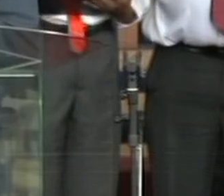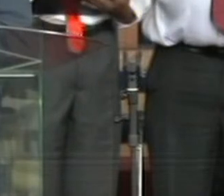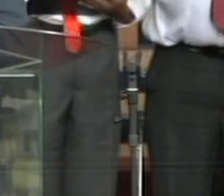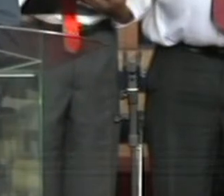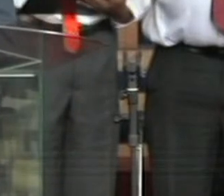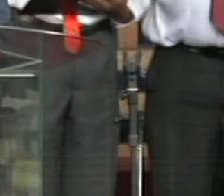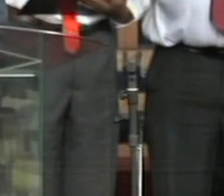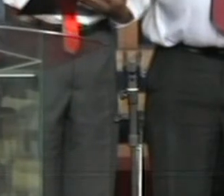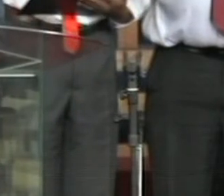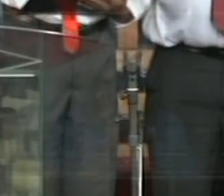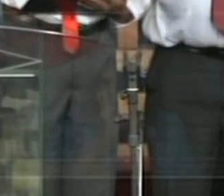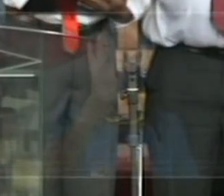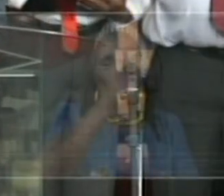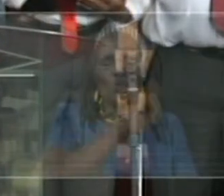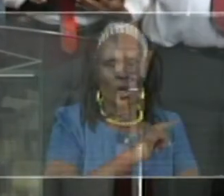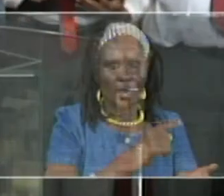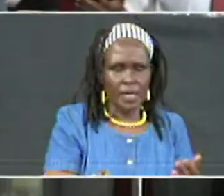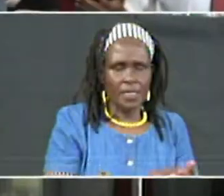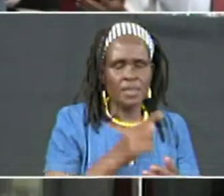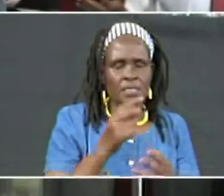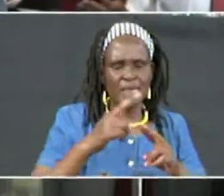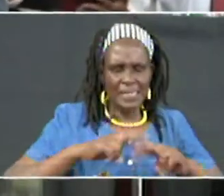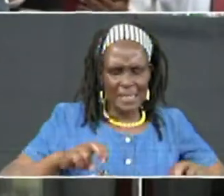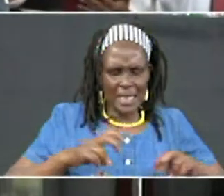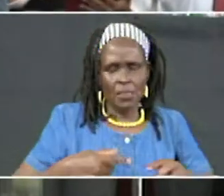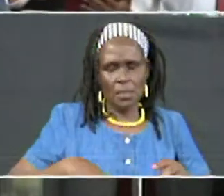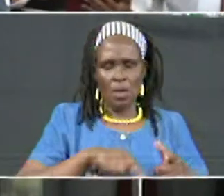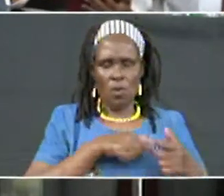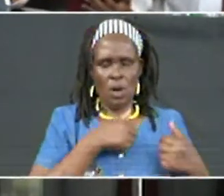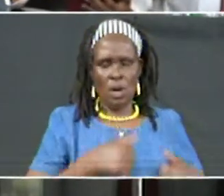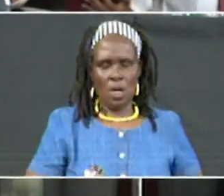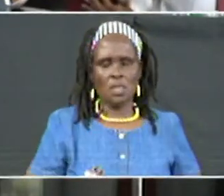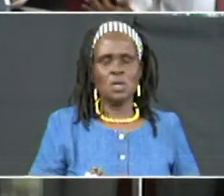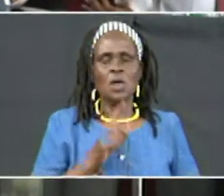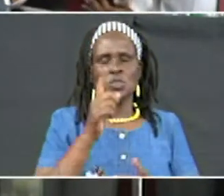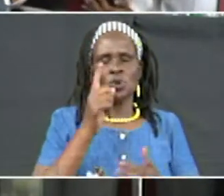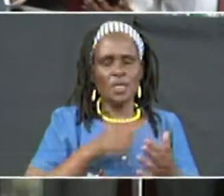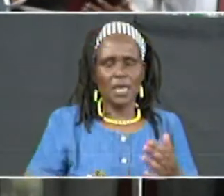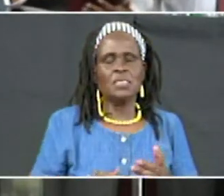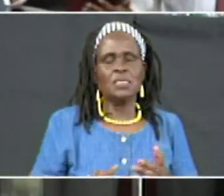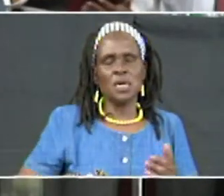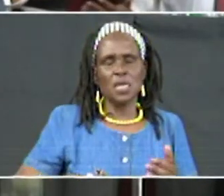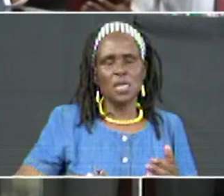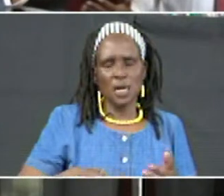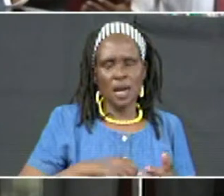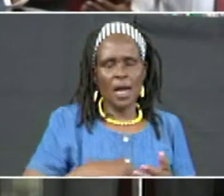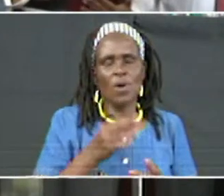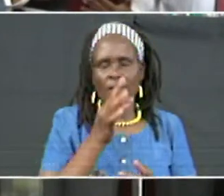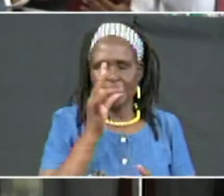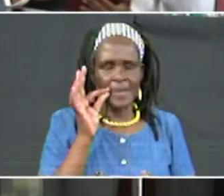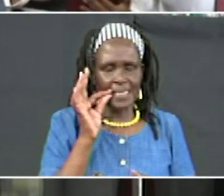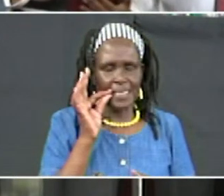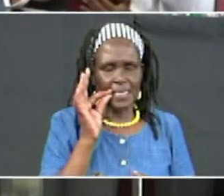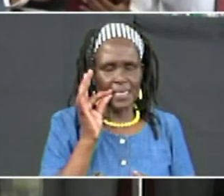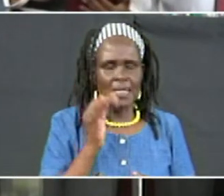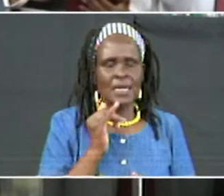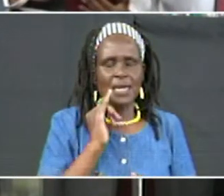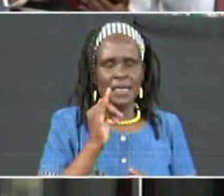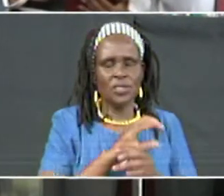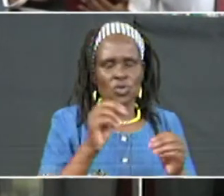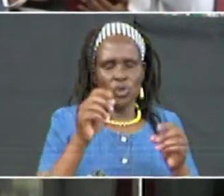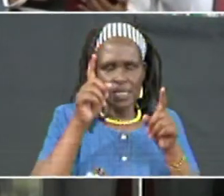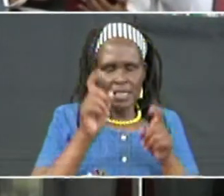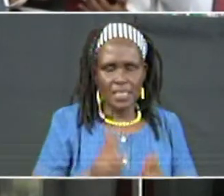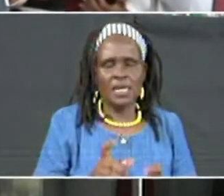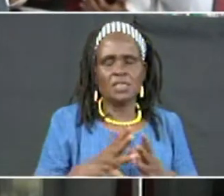by your grace, search our hearts so that our fasting is not just going